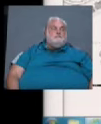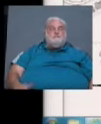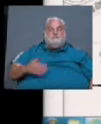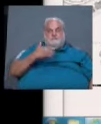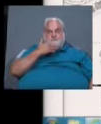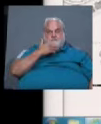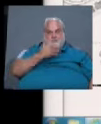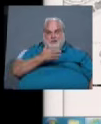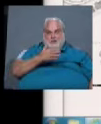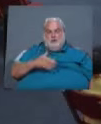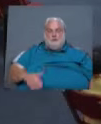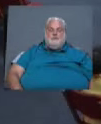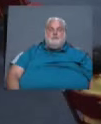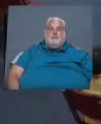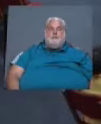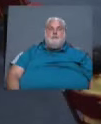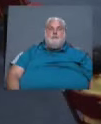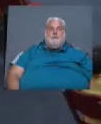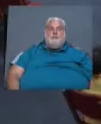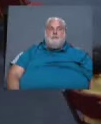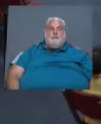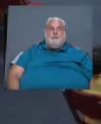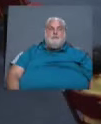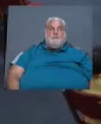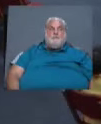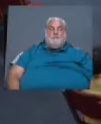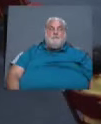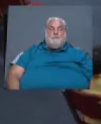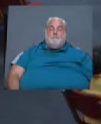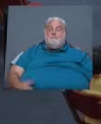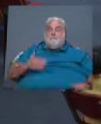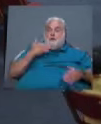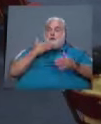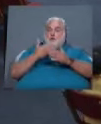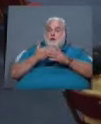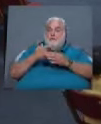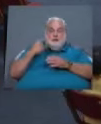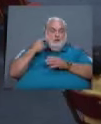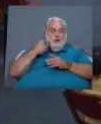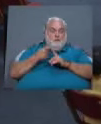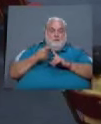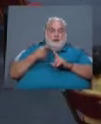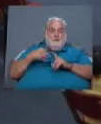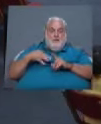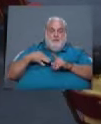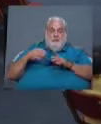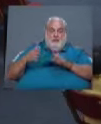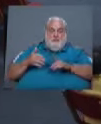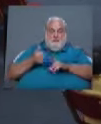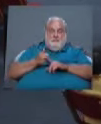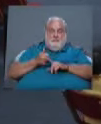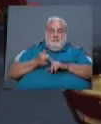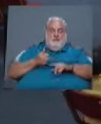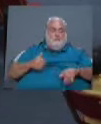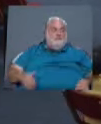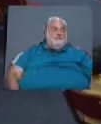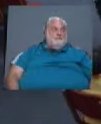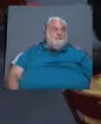you. I think it would be helpful if we could hear from the applicant.